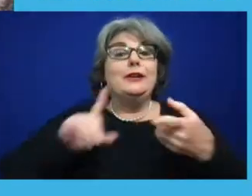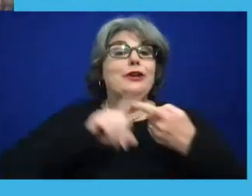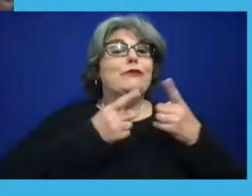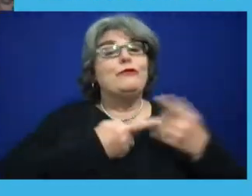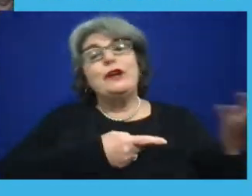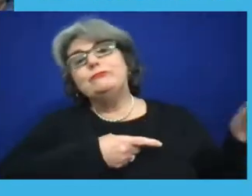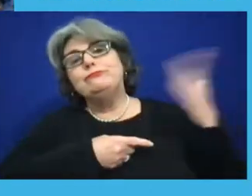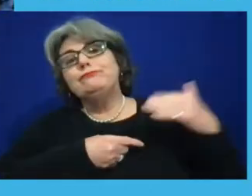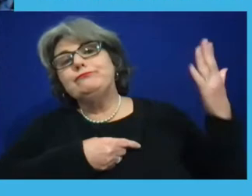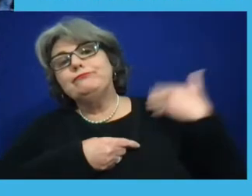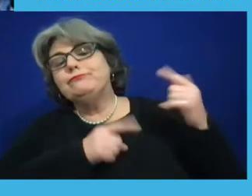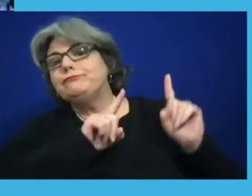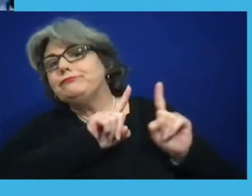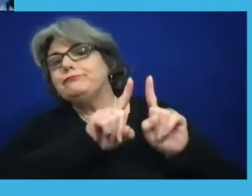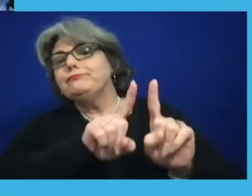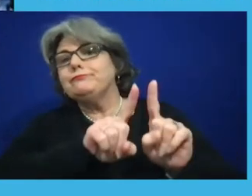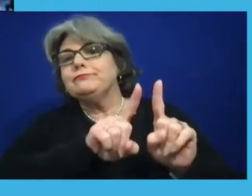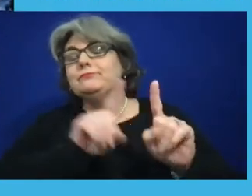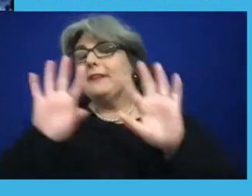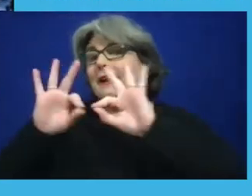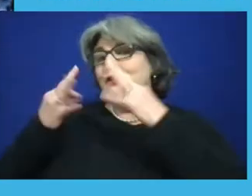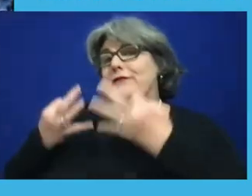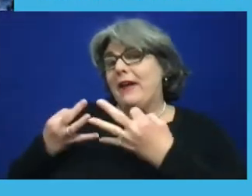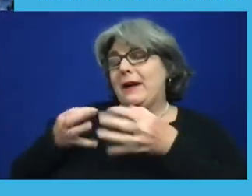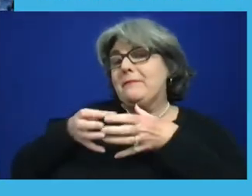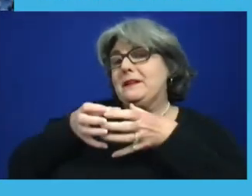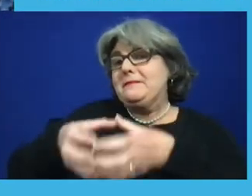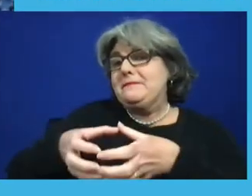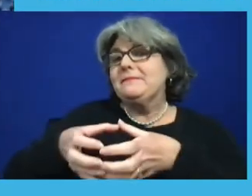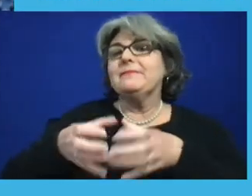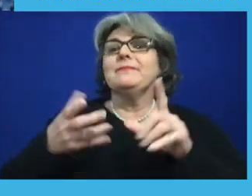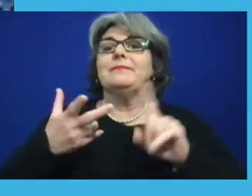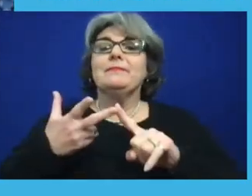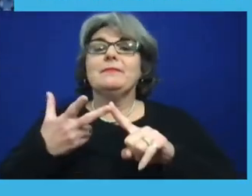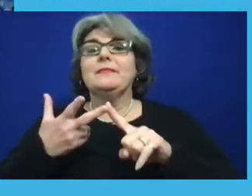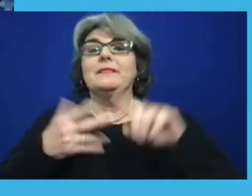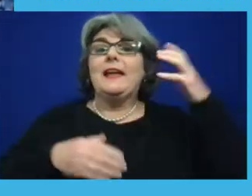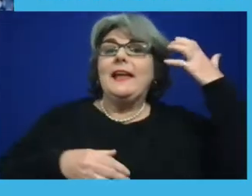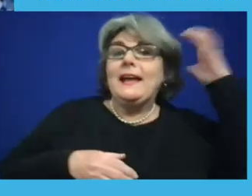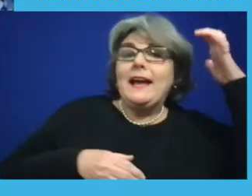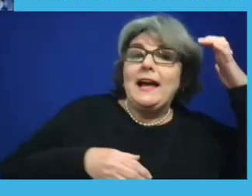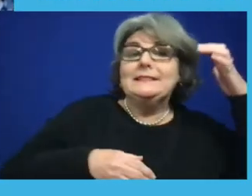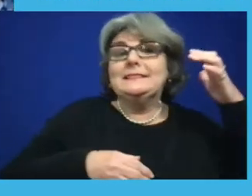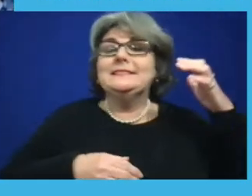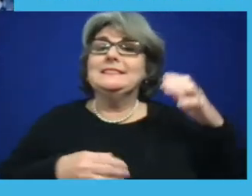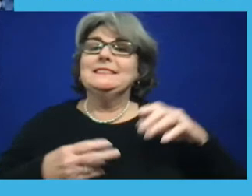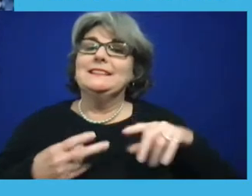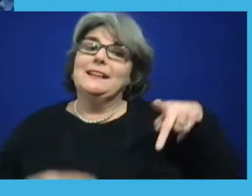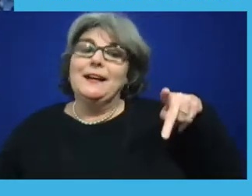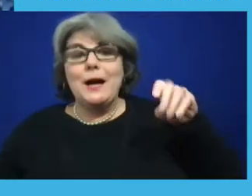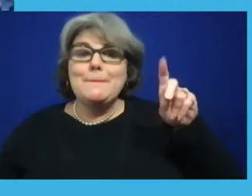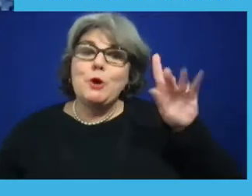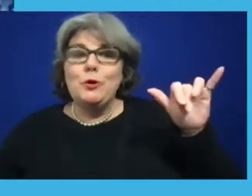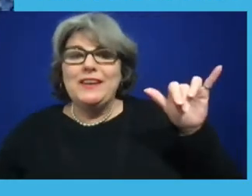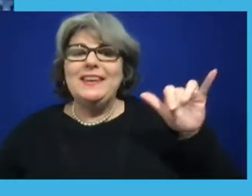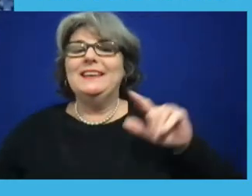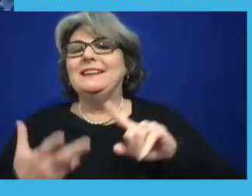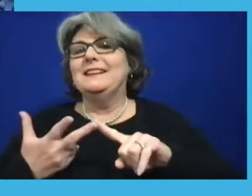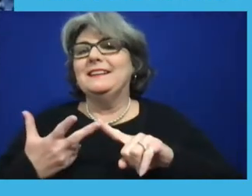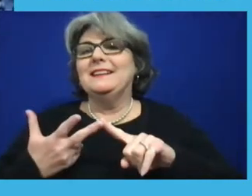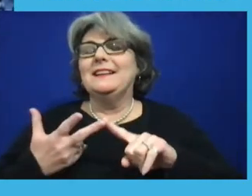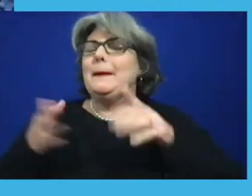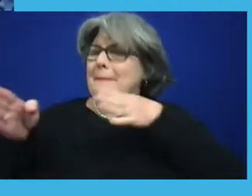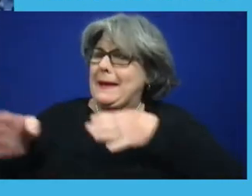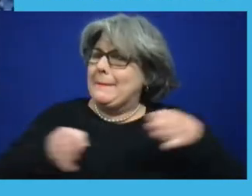And after you voted, I need you to grab your friends and your family, round